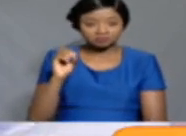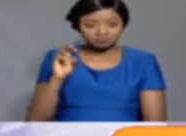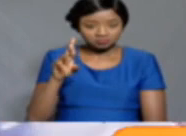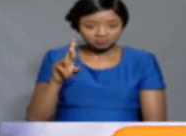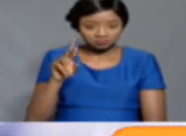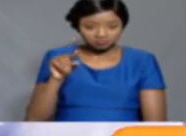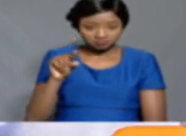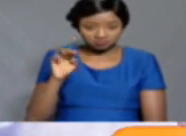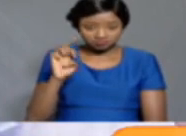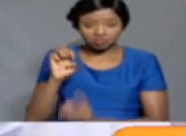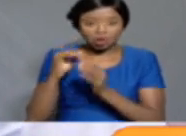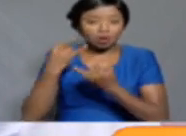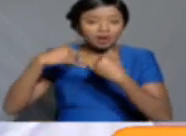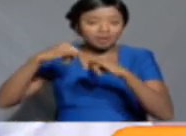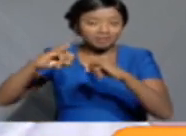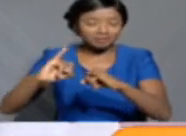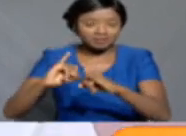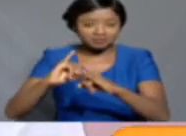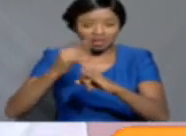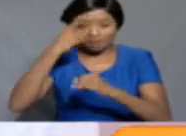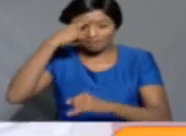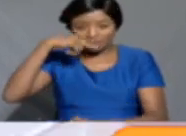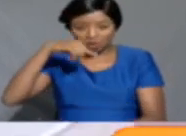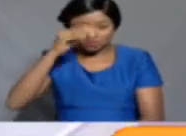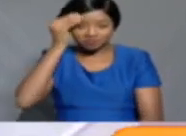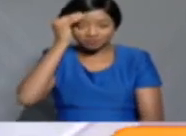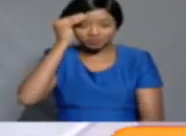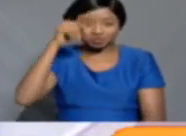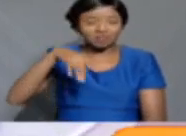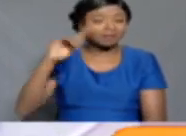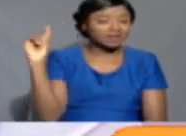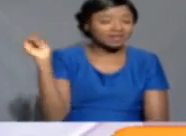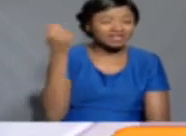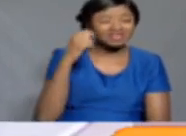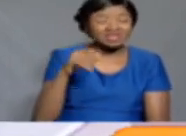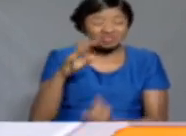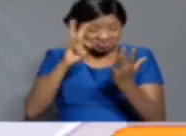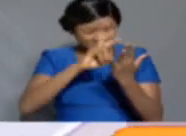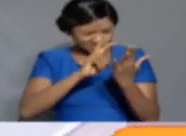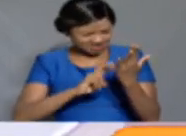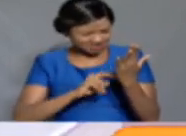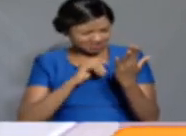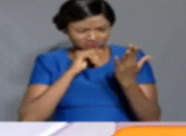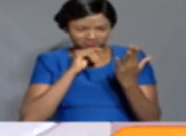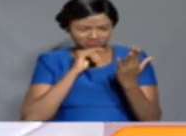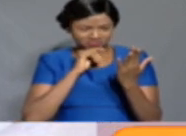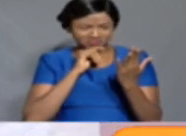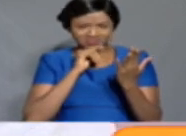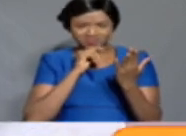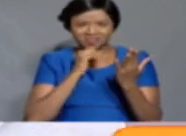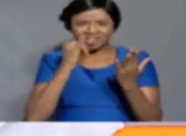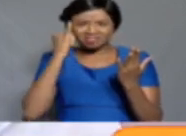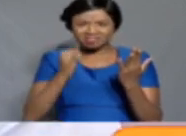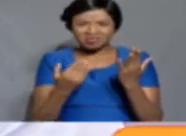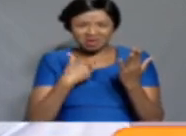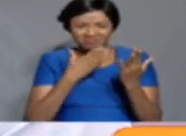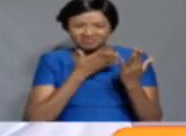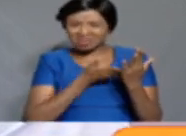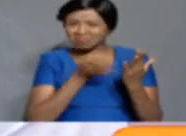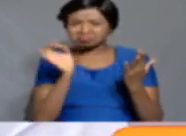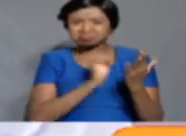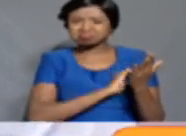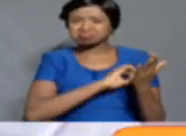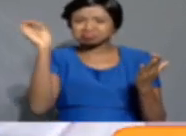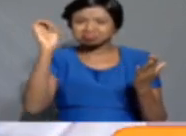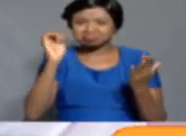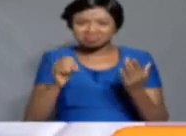Kenya. You read this document and realize nothing new. There's nothing new in this conversation. What